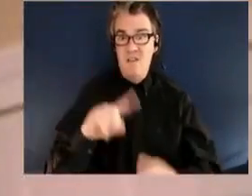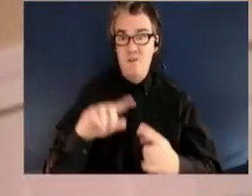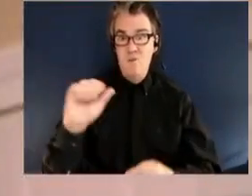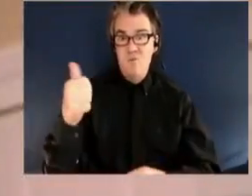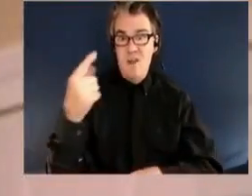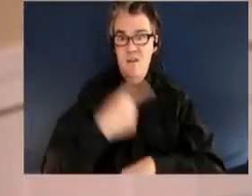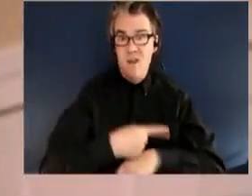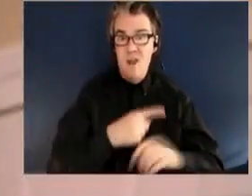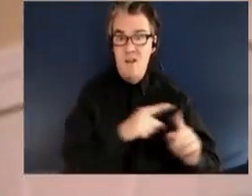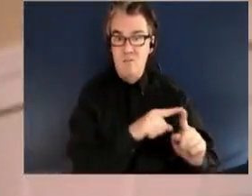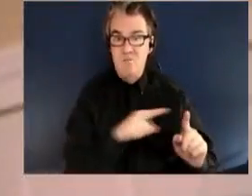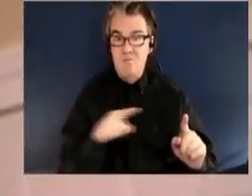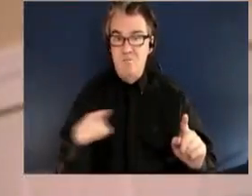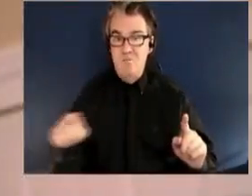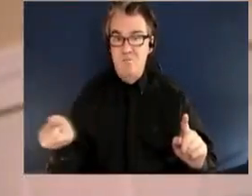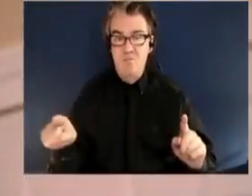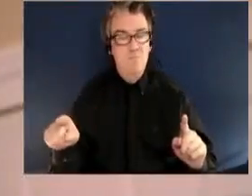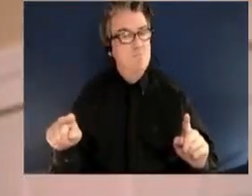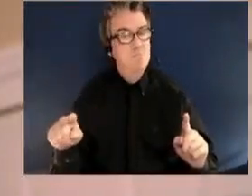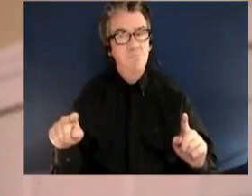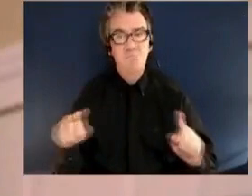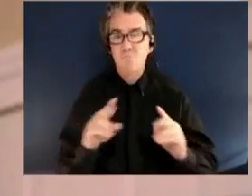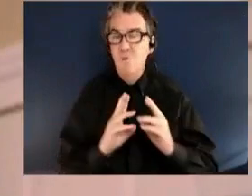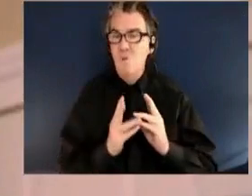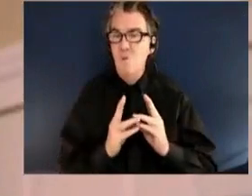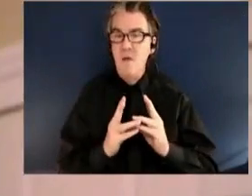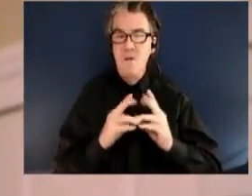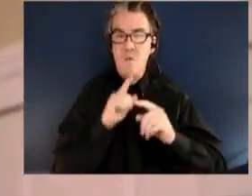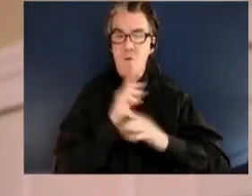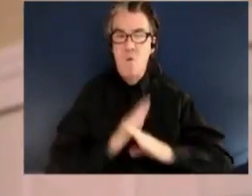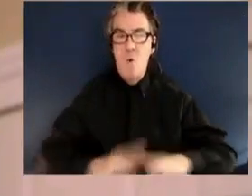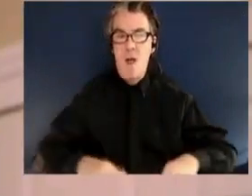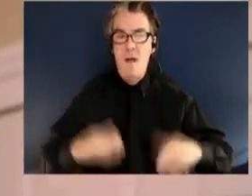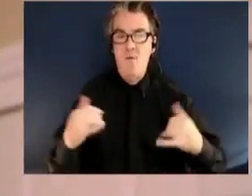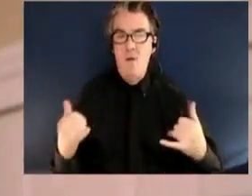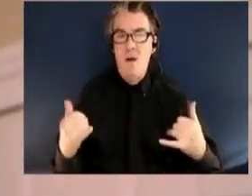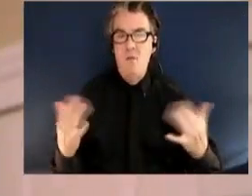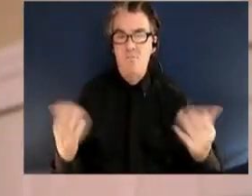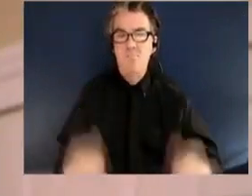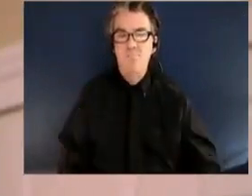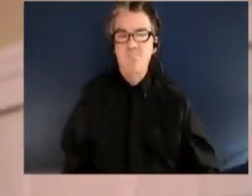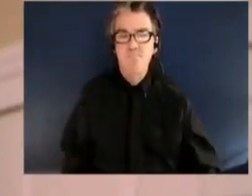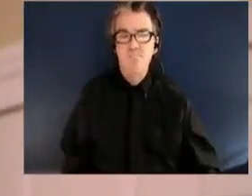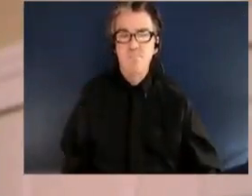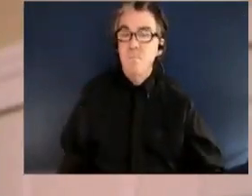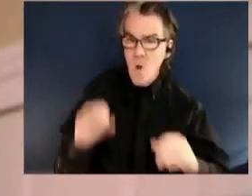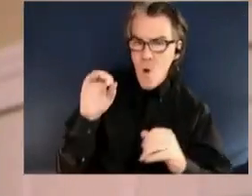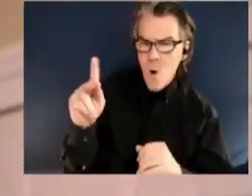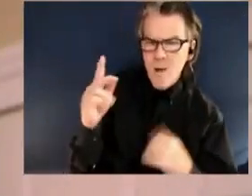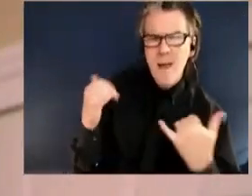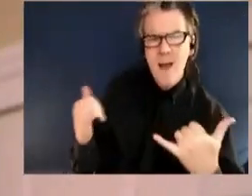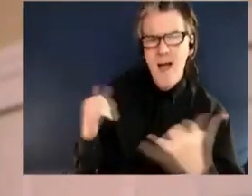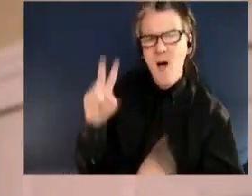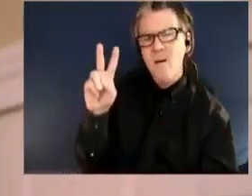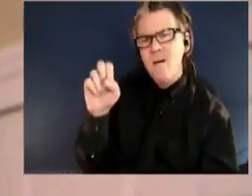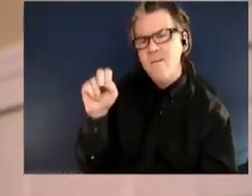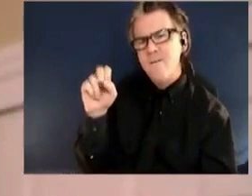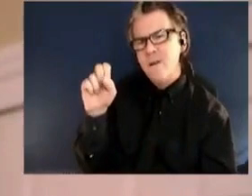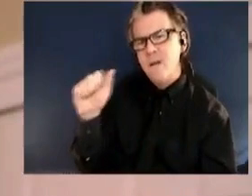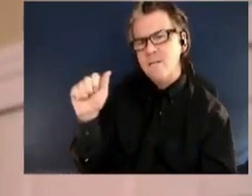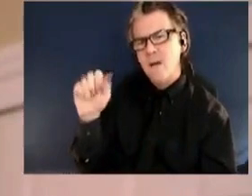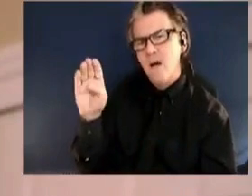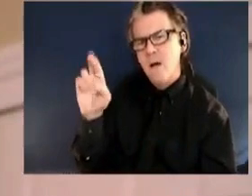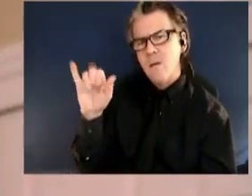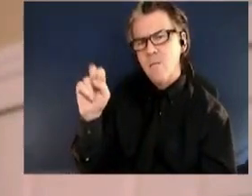everyone. We want to turn to Vanessa Bryan now. She's with our local customer experience team. Now, Vanessa, we've got about 45,000 customers